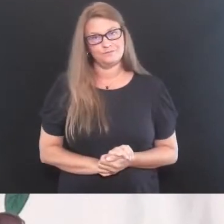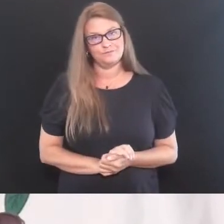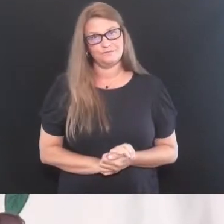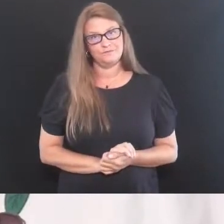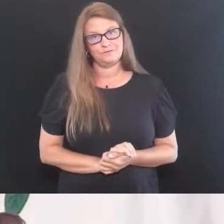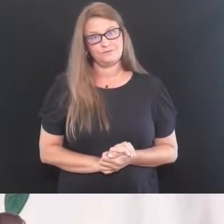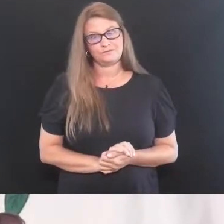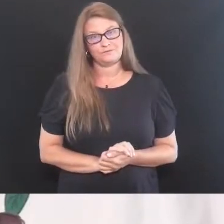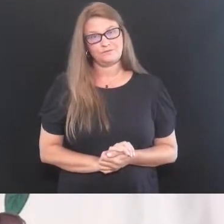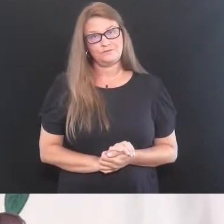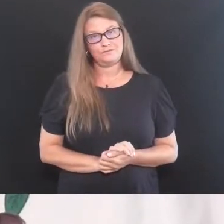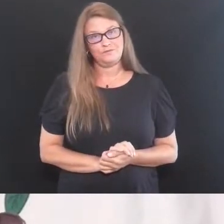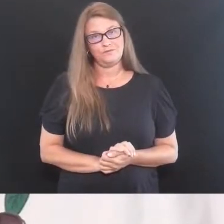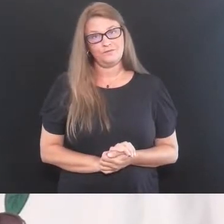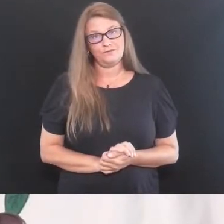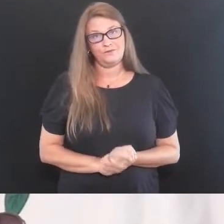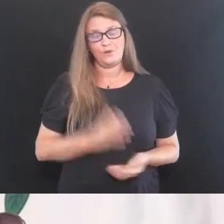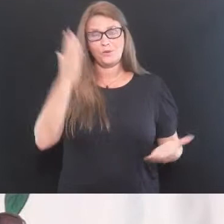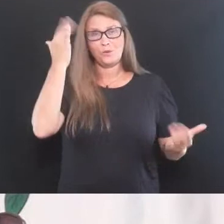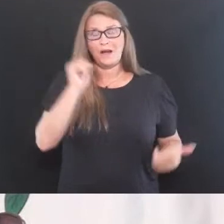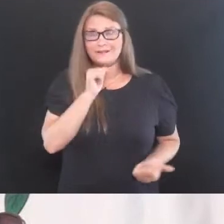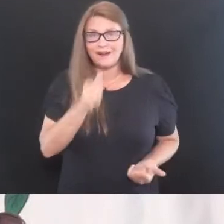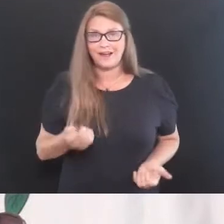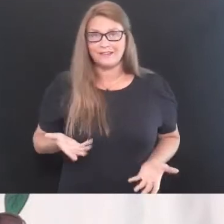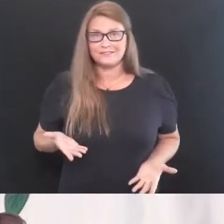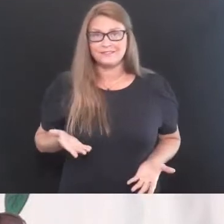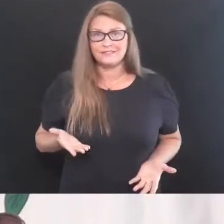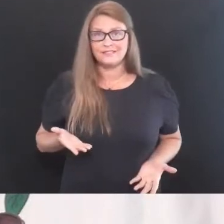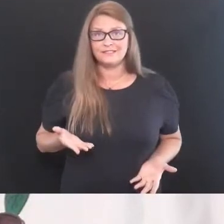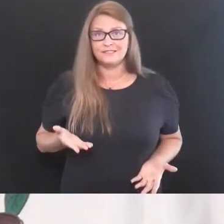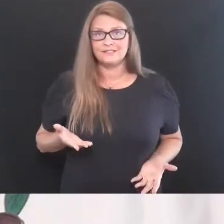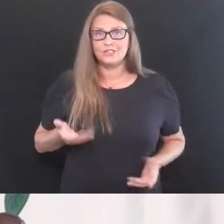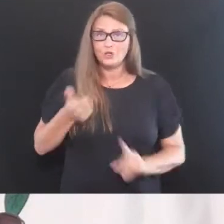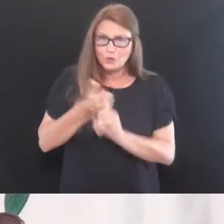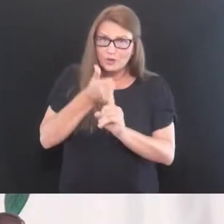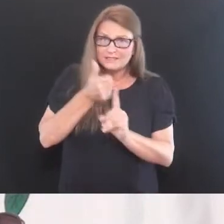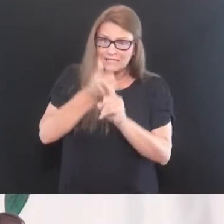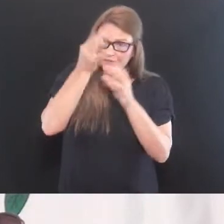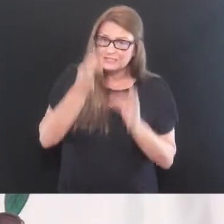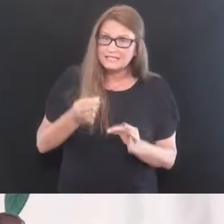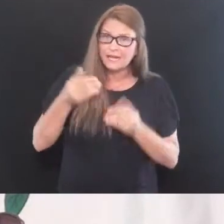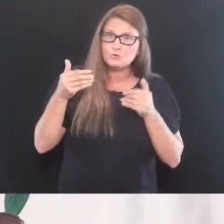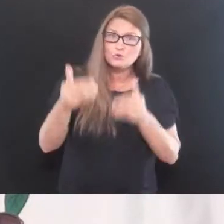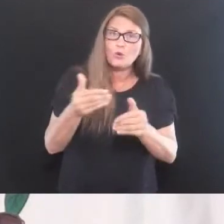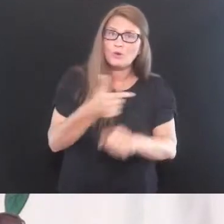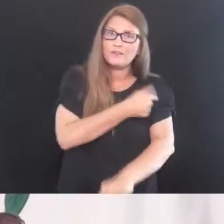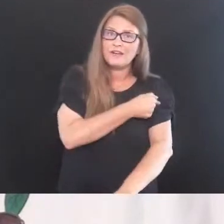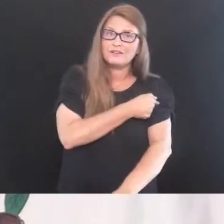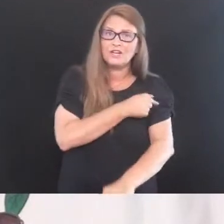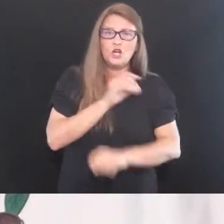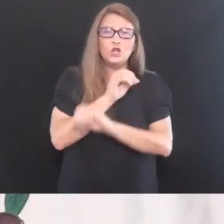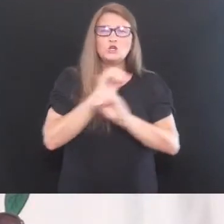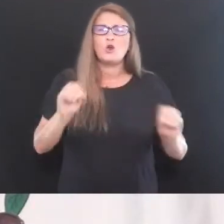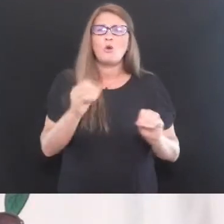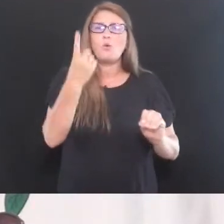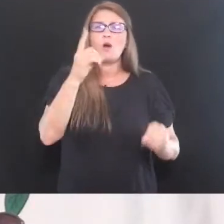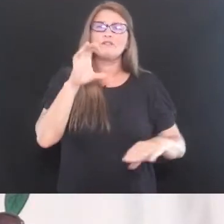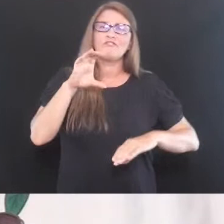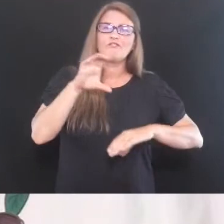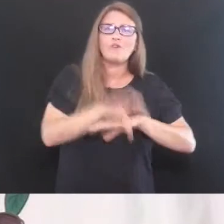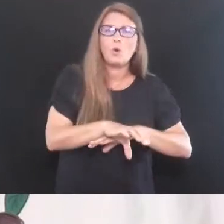in the world can't we do that on a voluntary basis? Nobody's holding a gun at anybody's